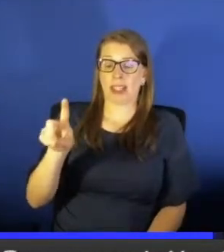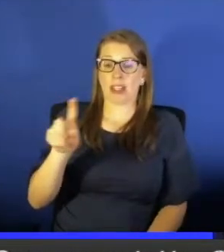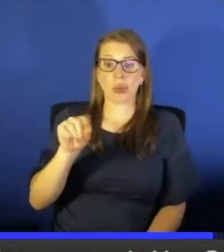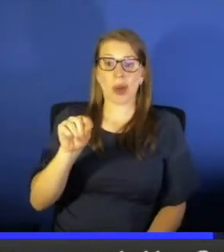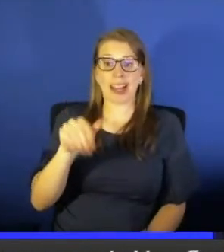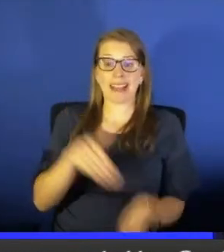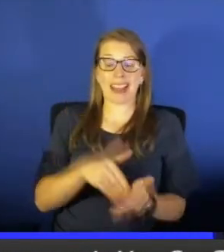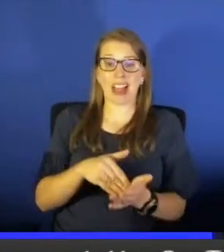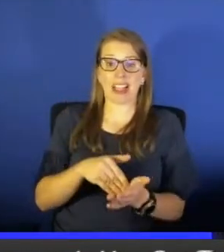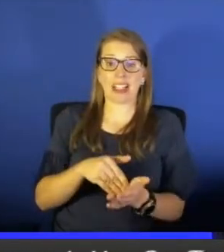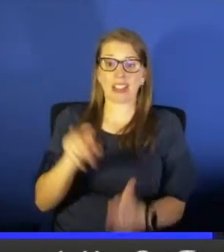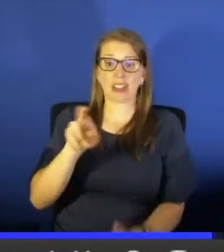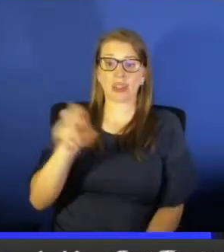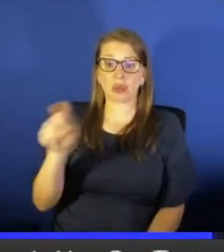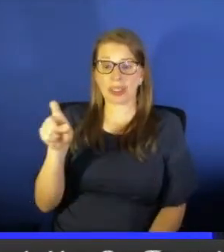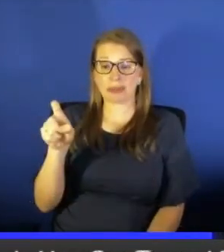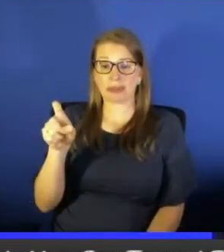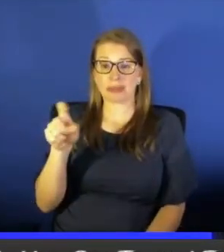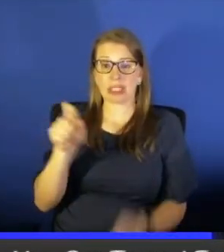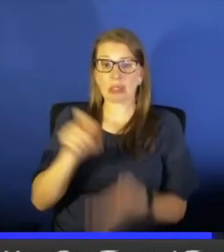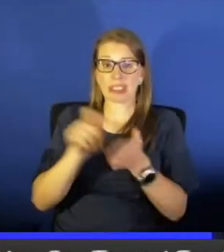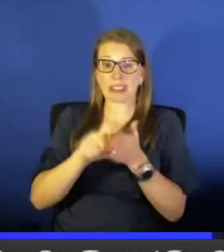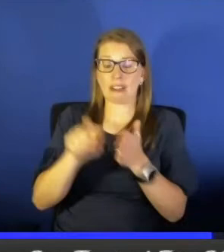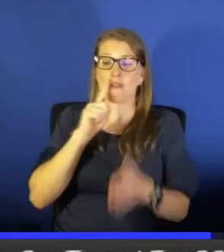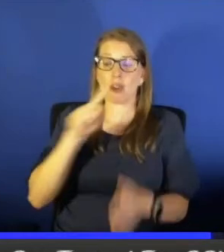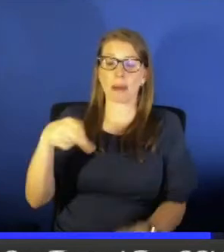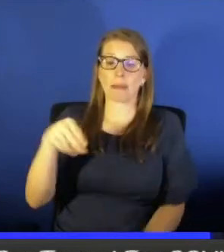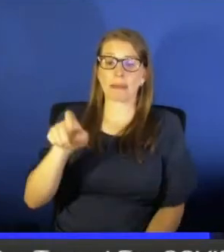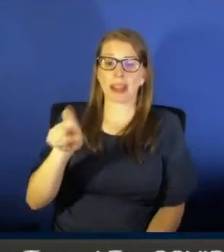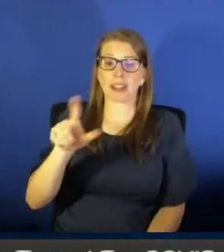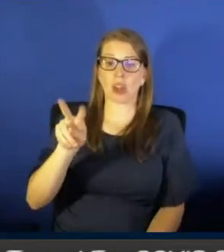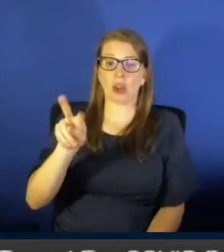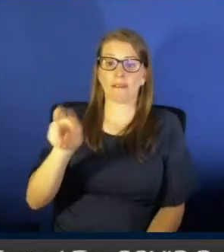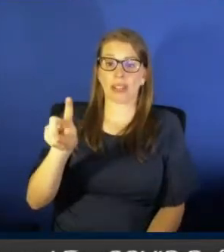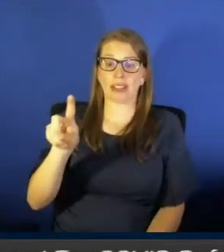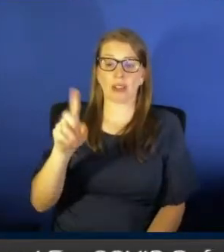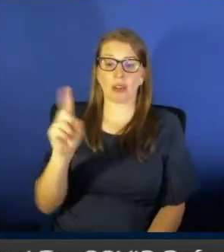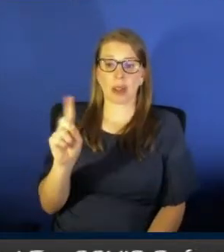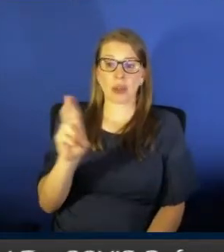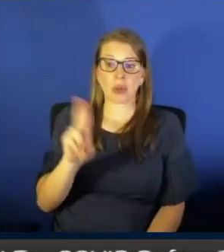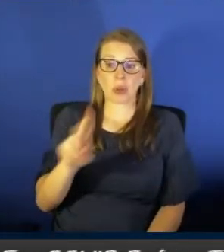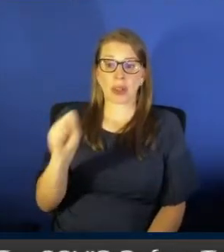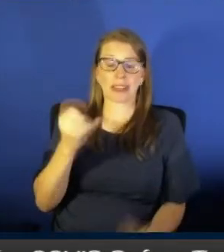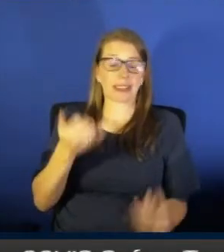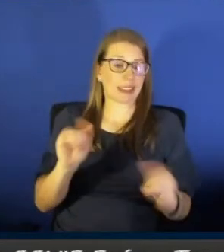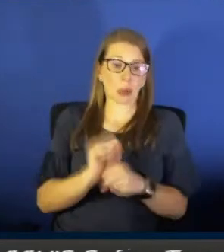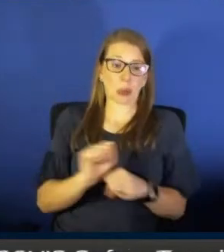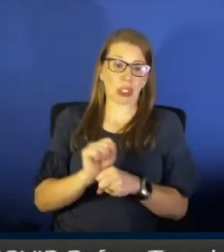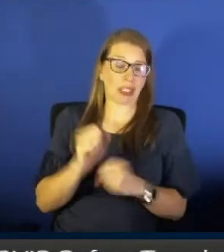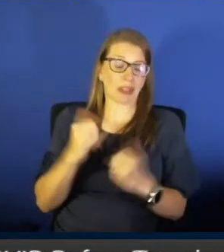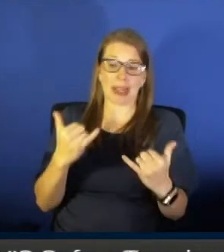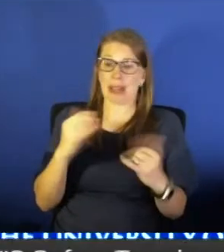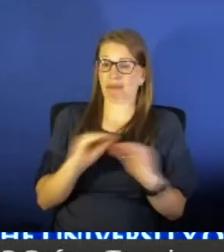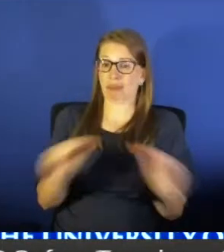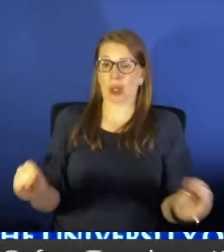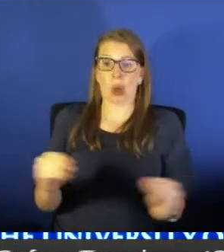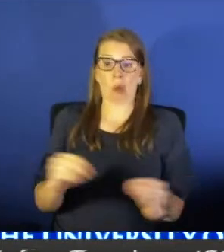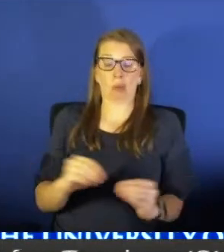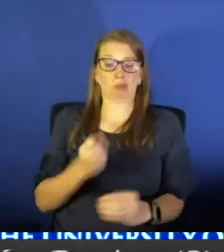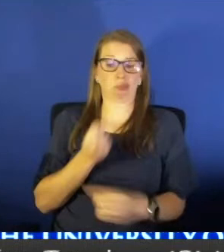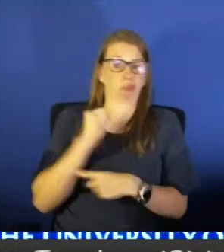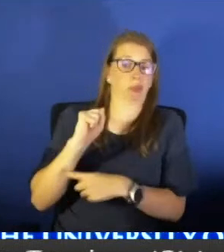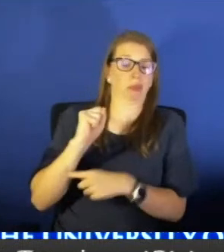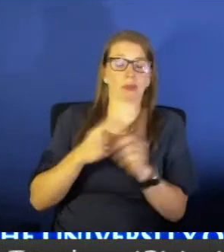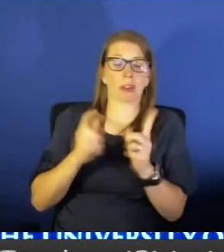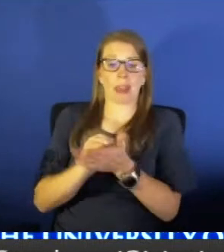a day being written for Paxlovid in the United States. Yeah, and it's still working. Right now there's no resistance to that. It still